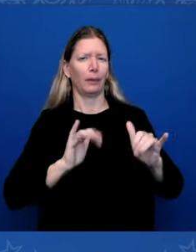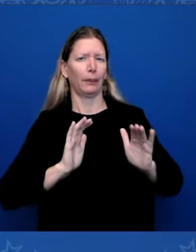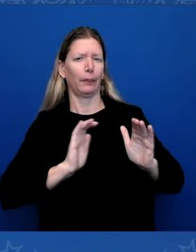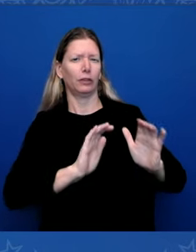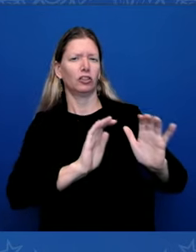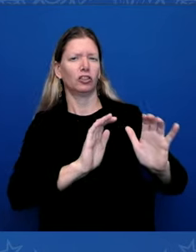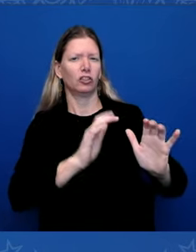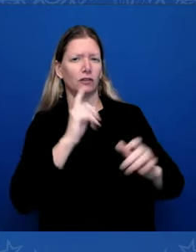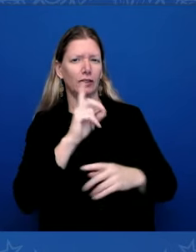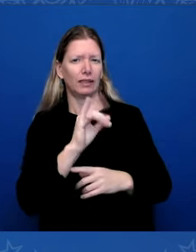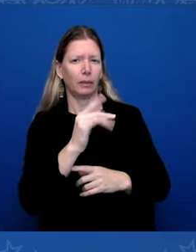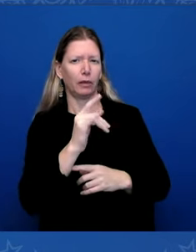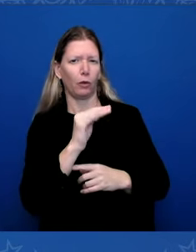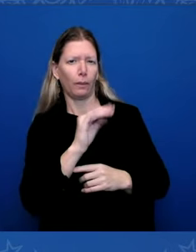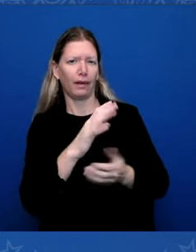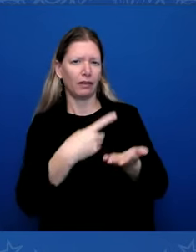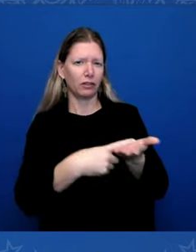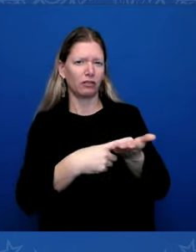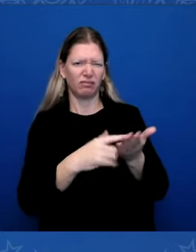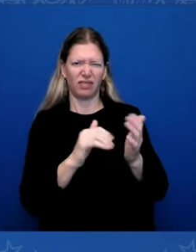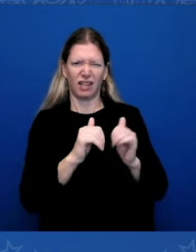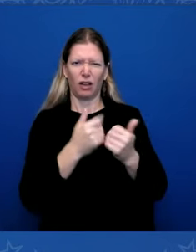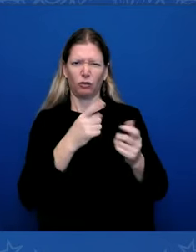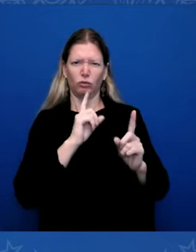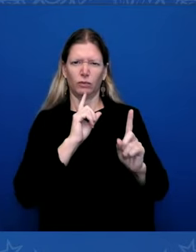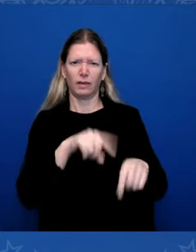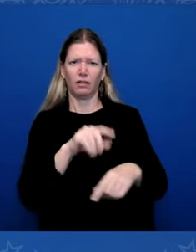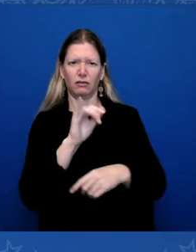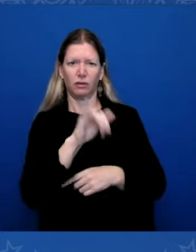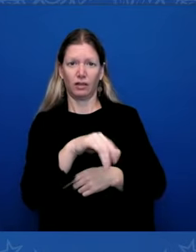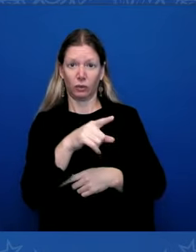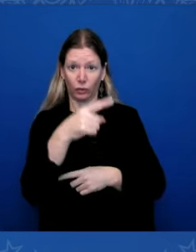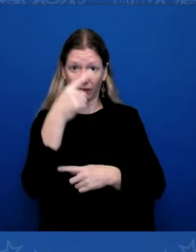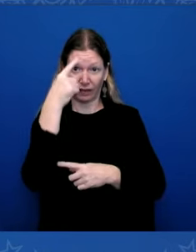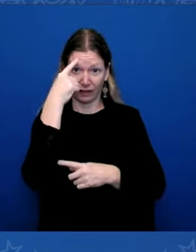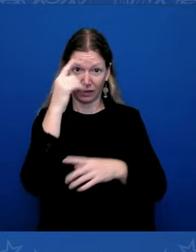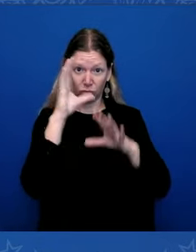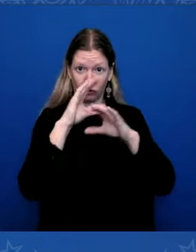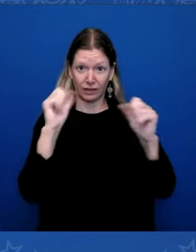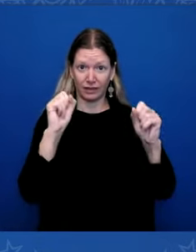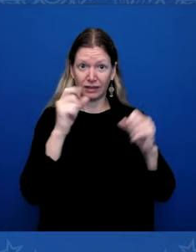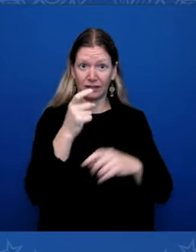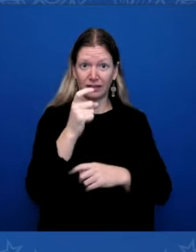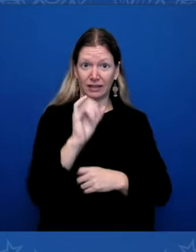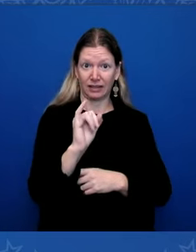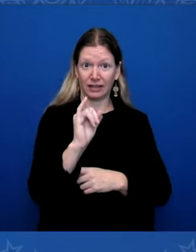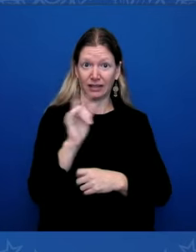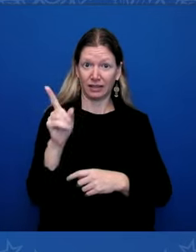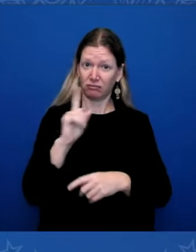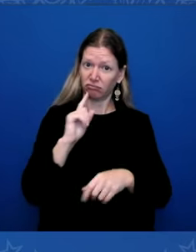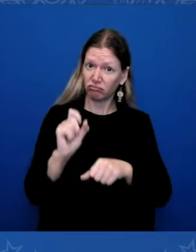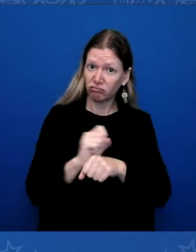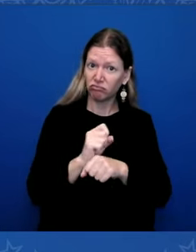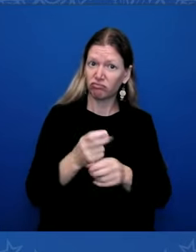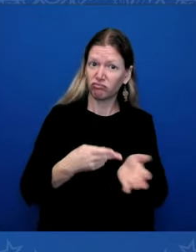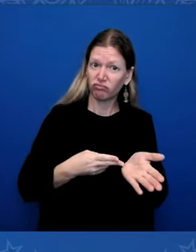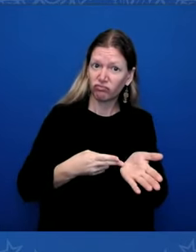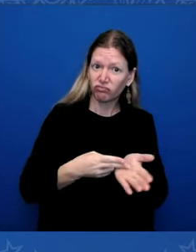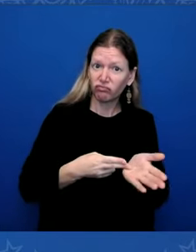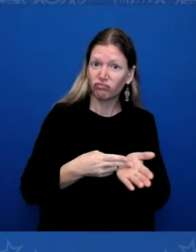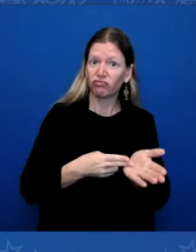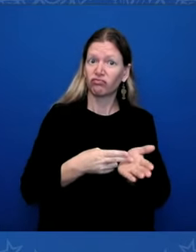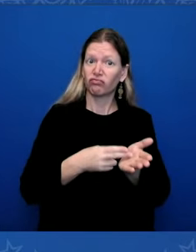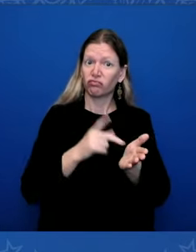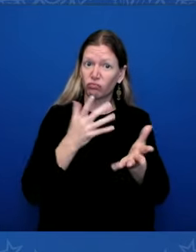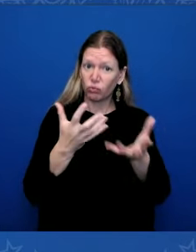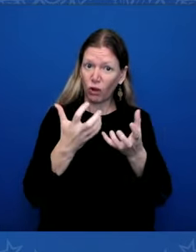think President Xi is being sincere about getting the relationship back on track as he bans